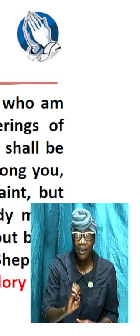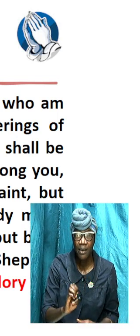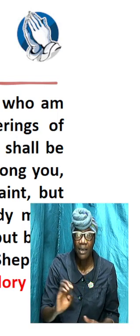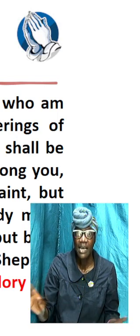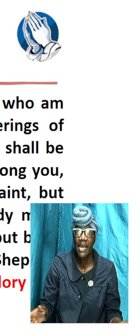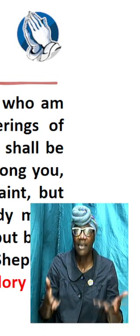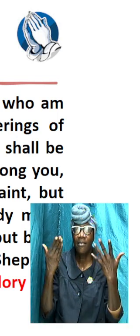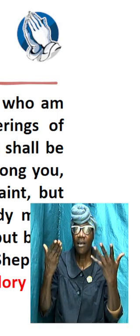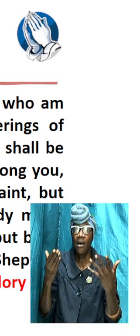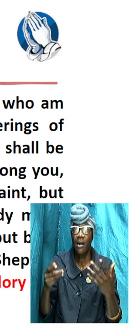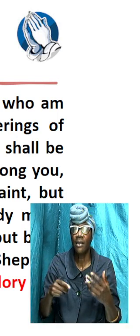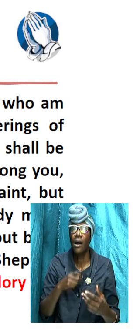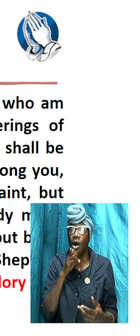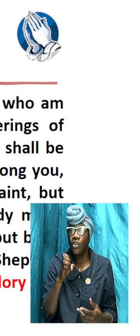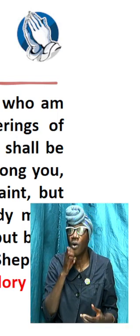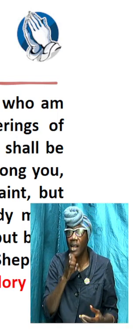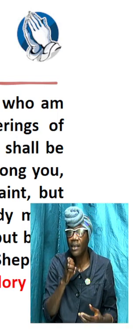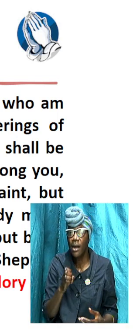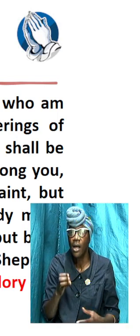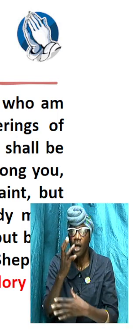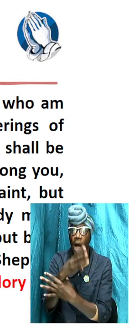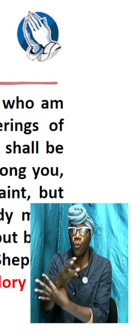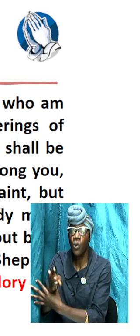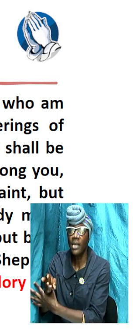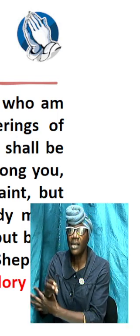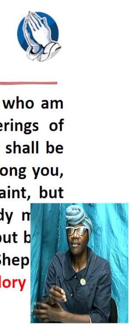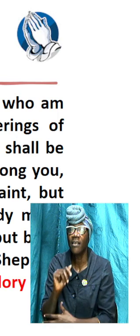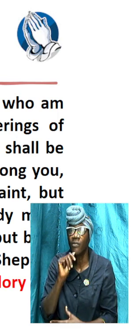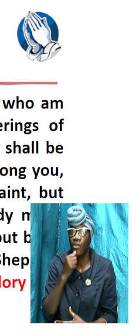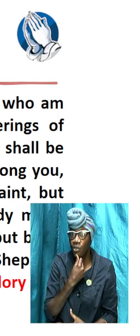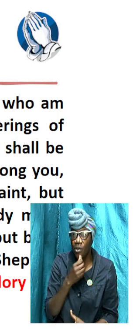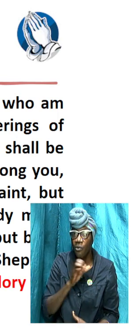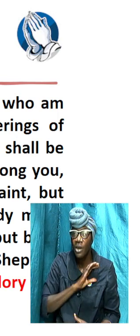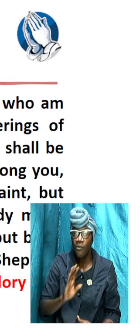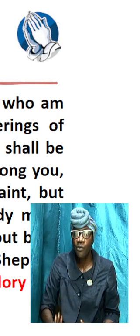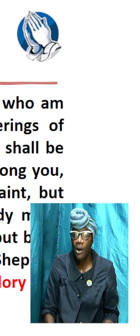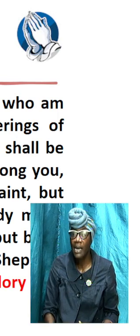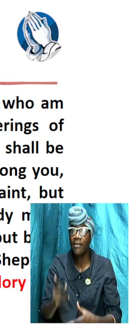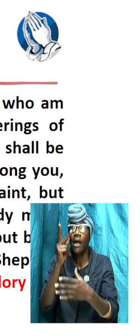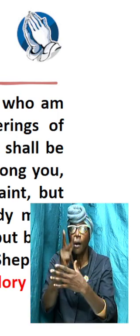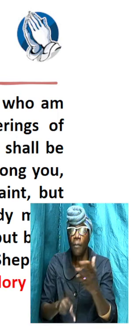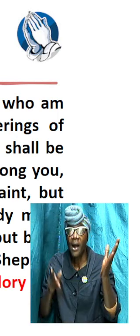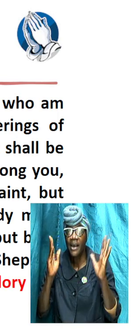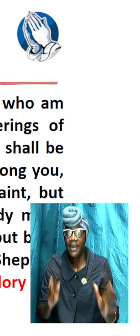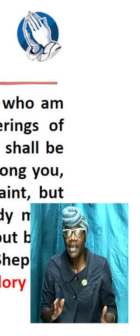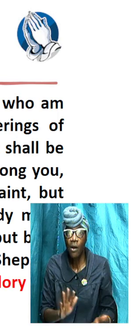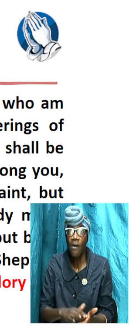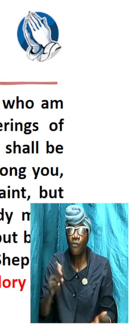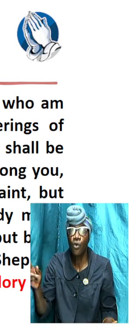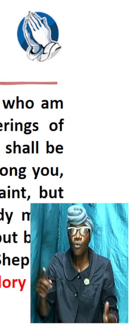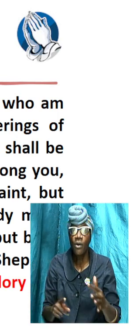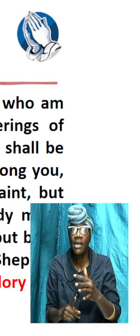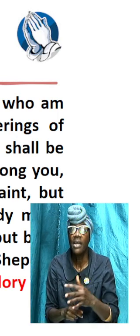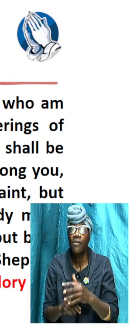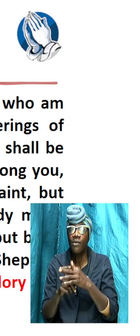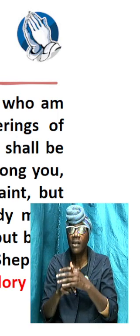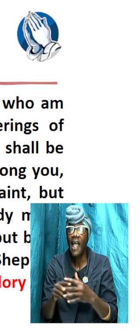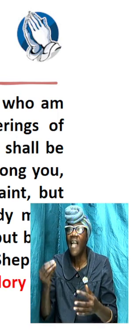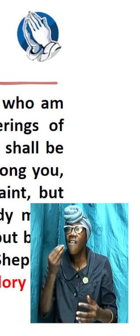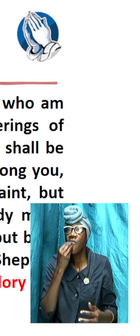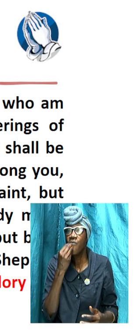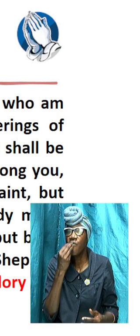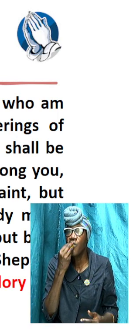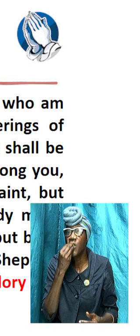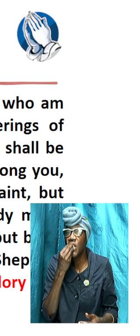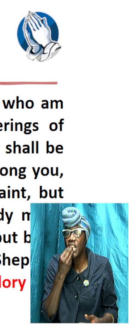Christ. Amen. And also a partaker of the glory that shall be revealed. Feed the flock of God which is